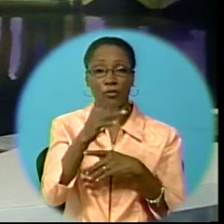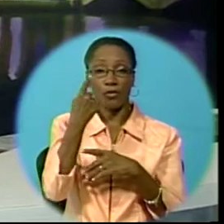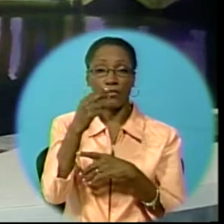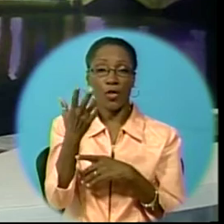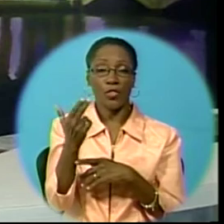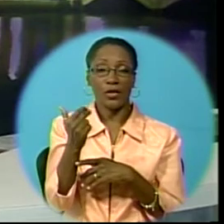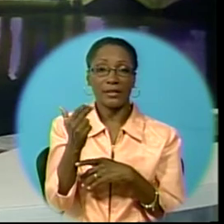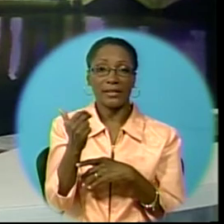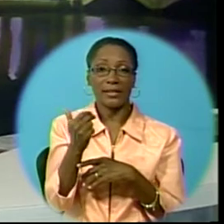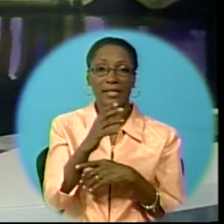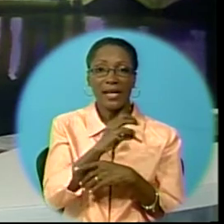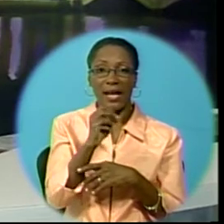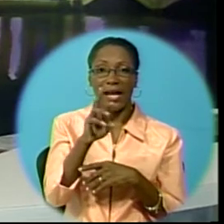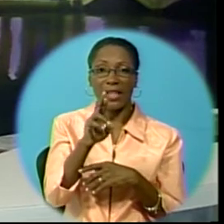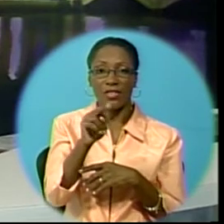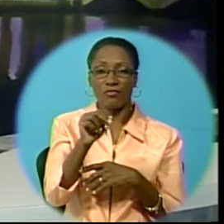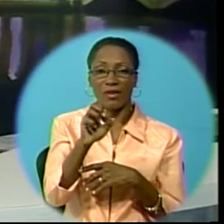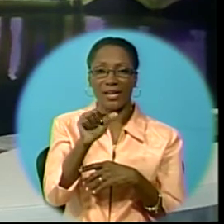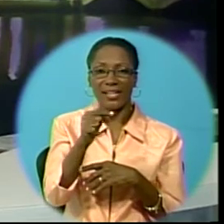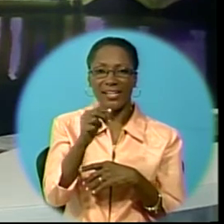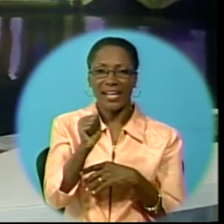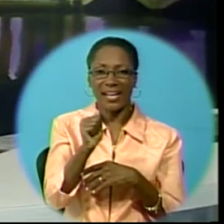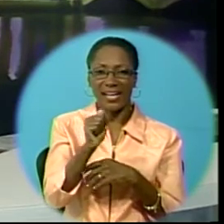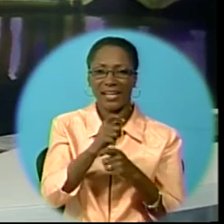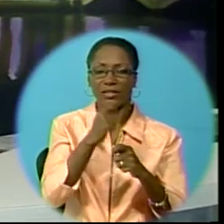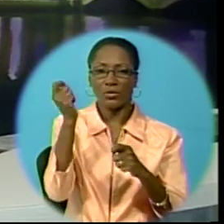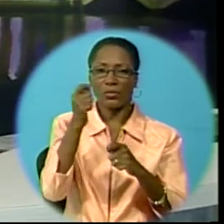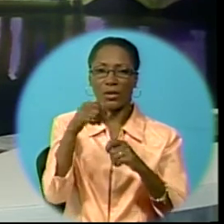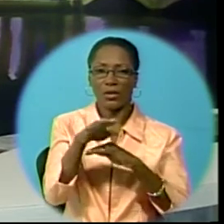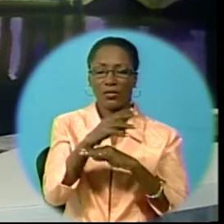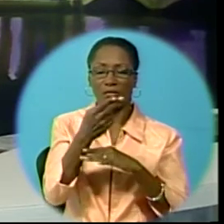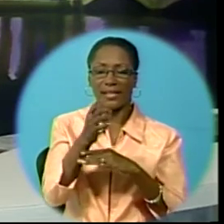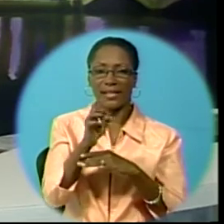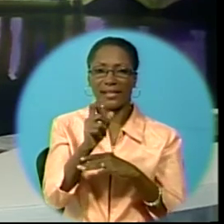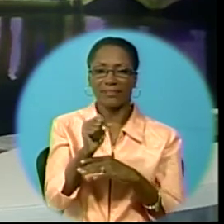dismissed the Heat for just 80 in 17.3 overs.